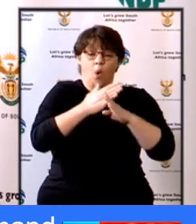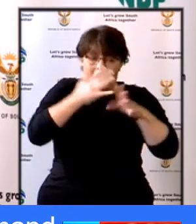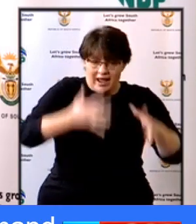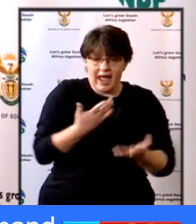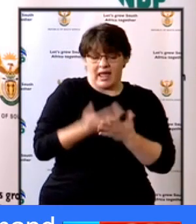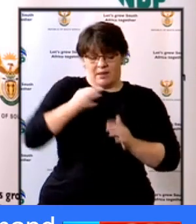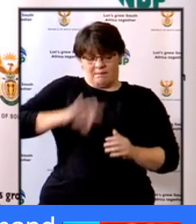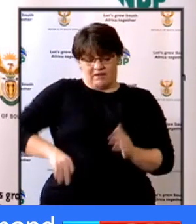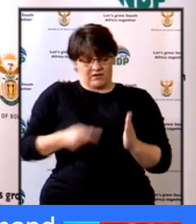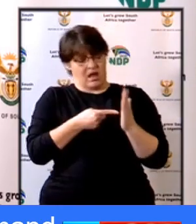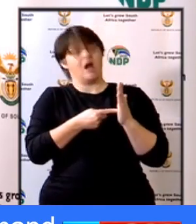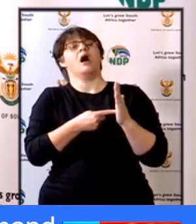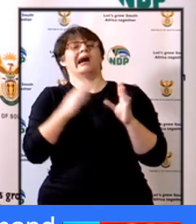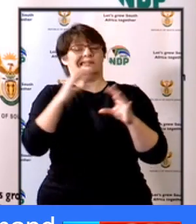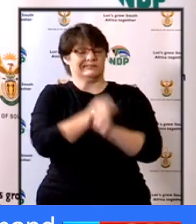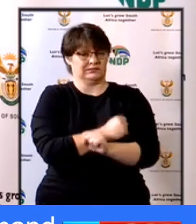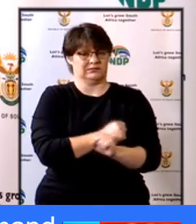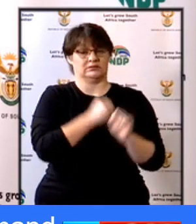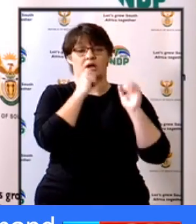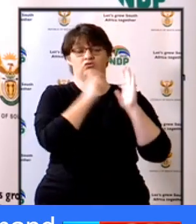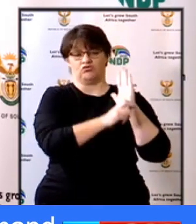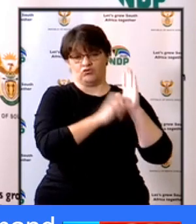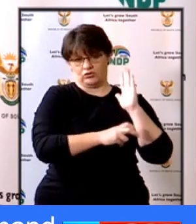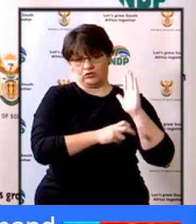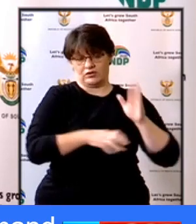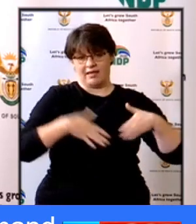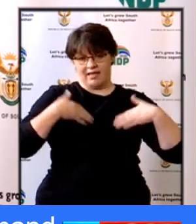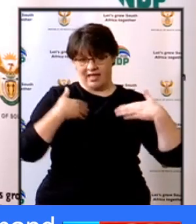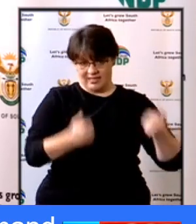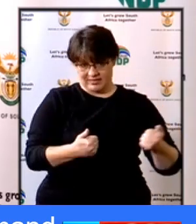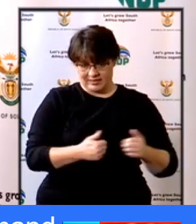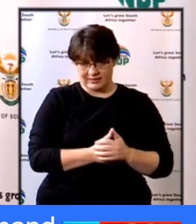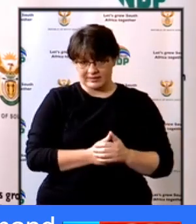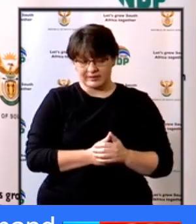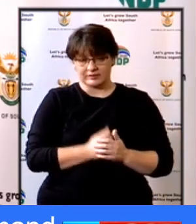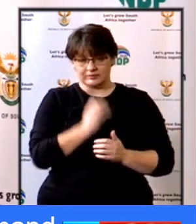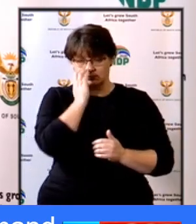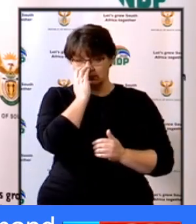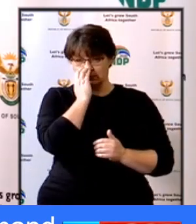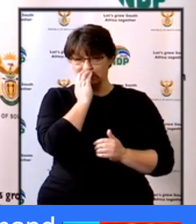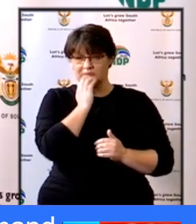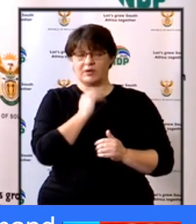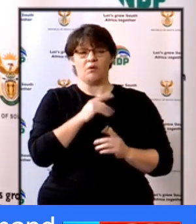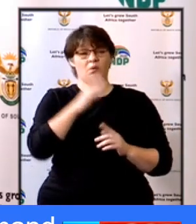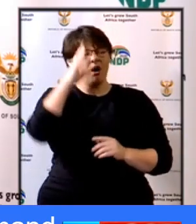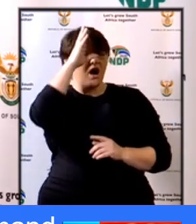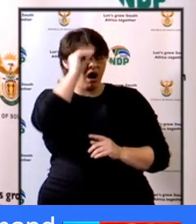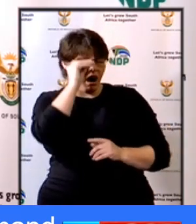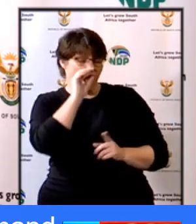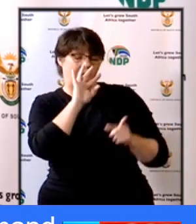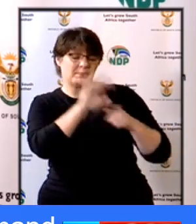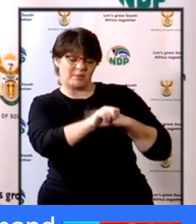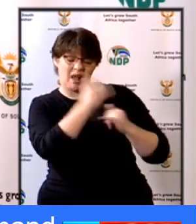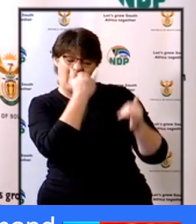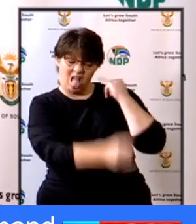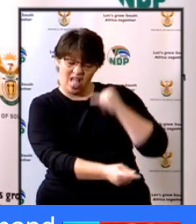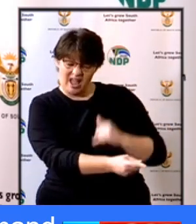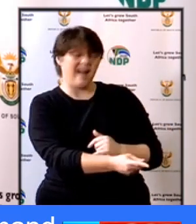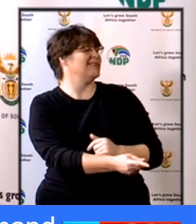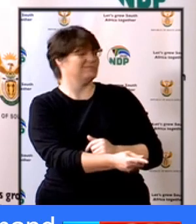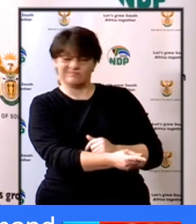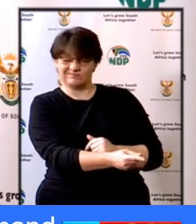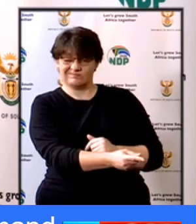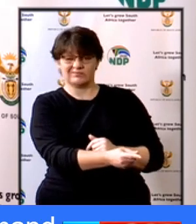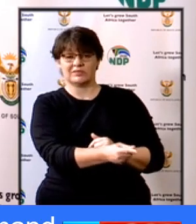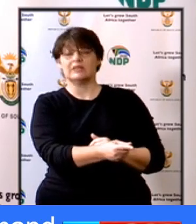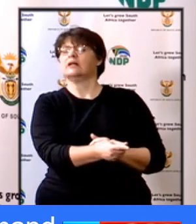from the health arrangements that have been put in place. We've learned from some of the lessons of what has been done in the last